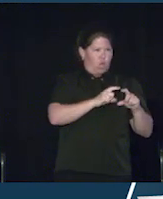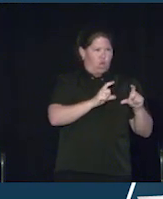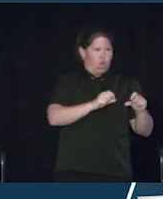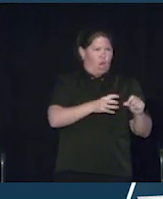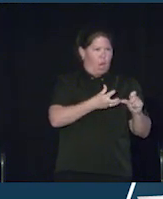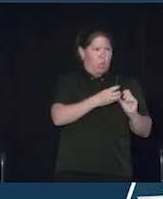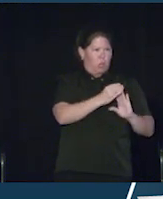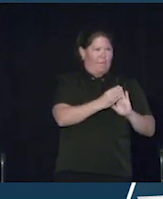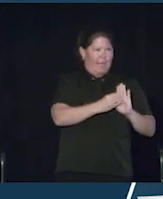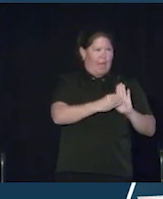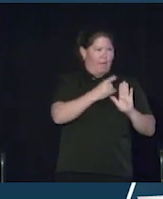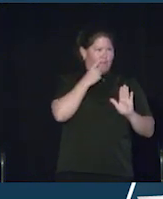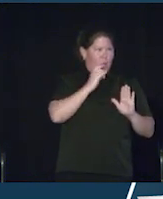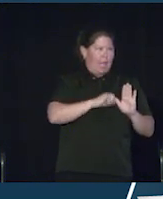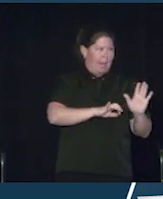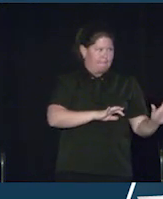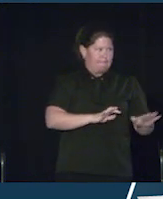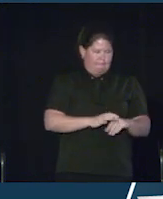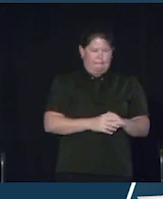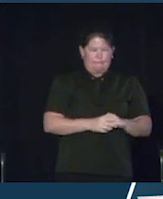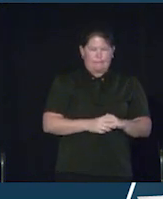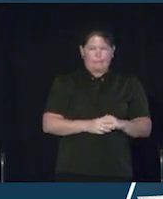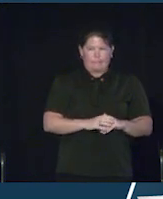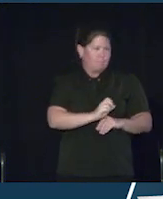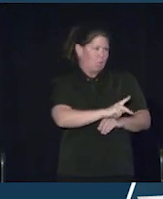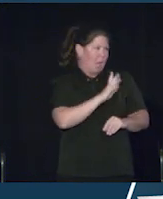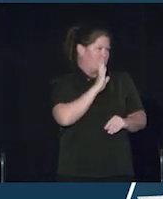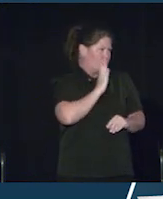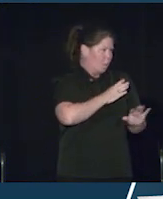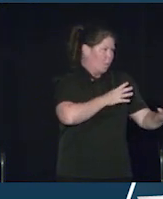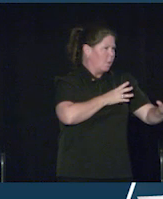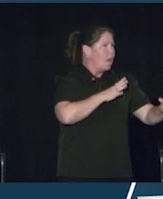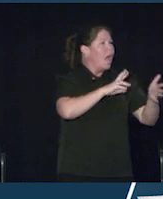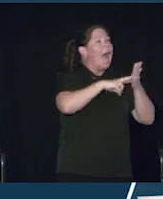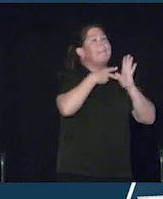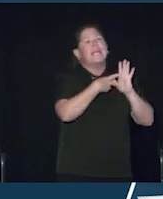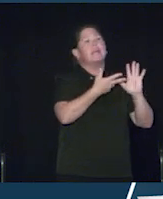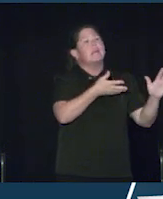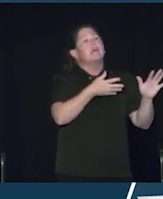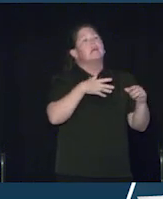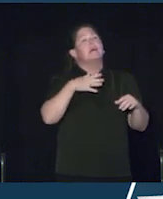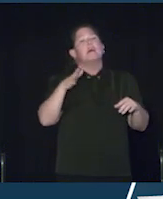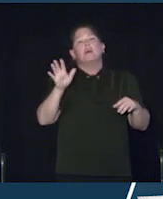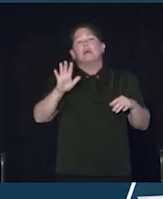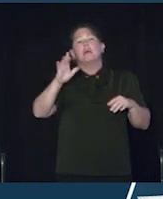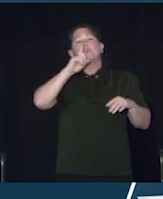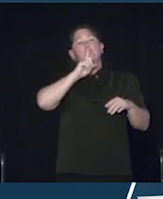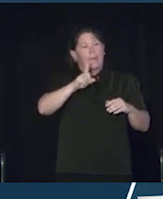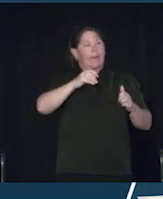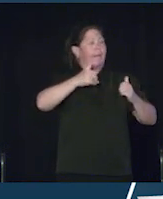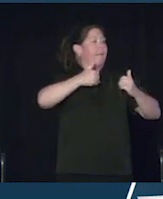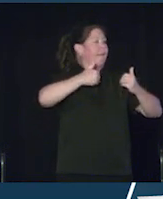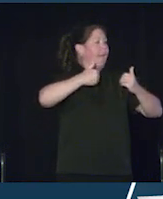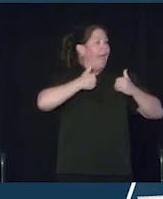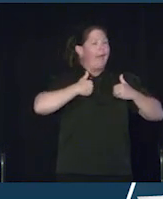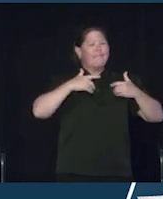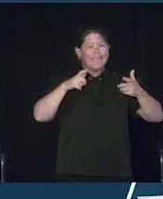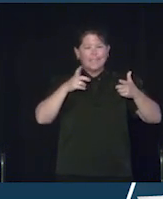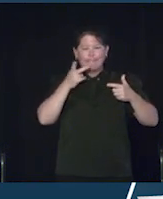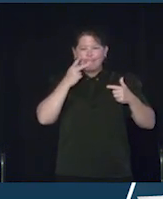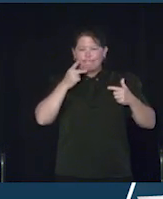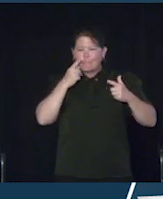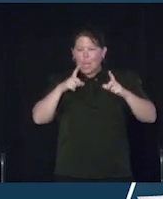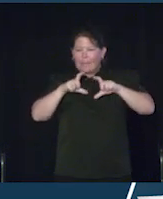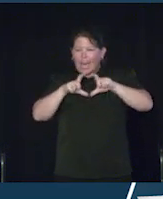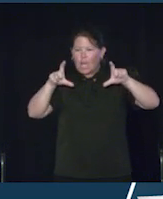it out and we'll give it to them. Okay, yeah. Yep. I mean, you do have some cards on your chairs. If you have